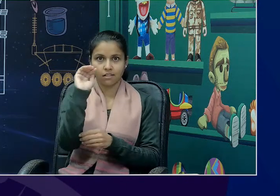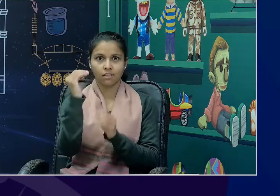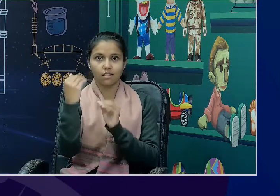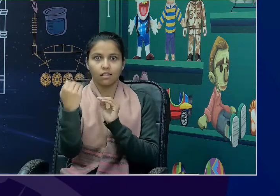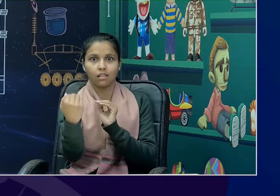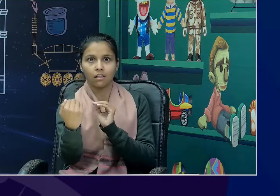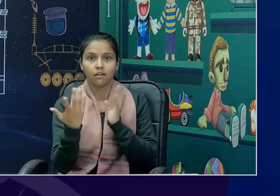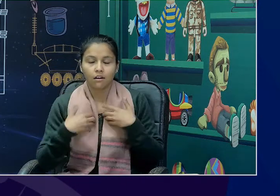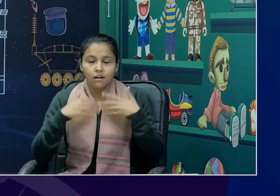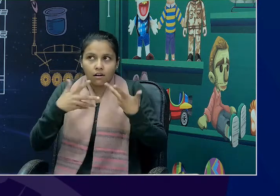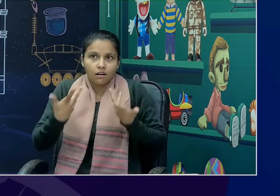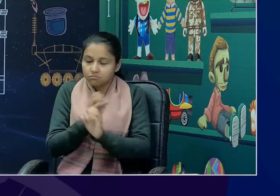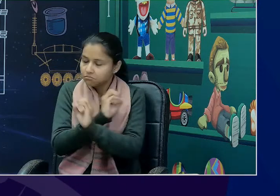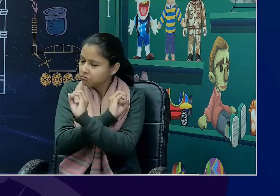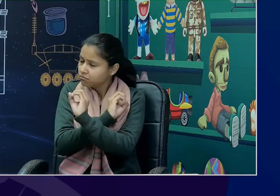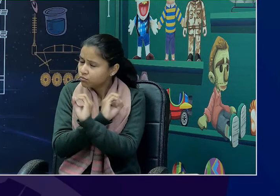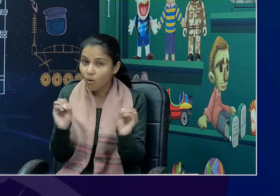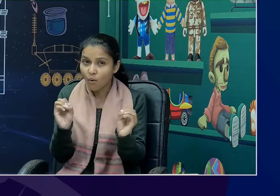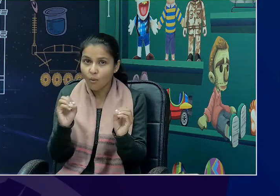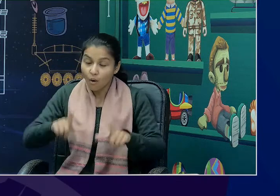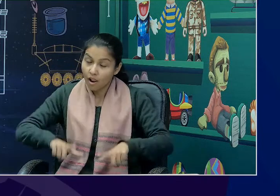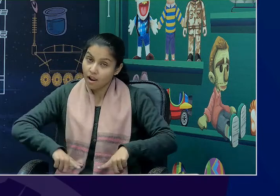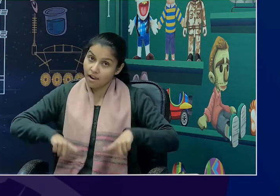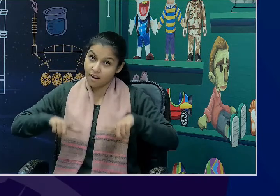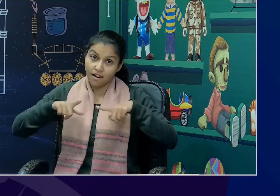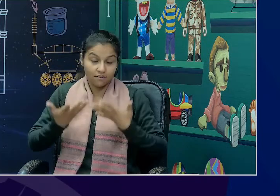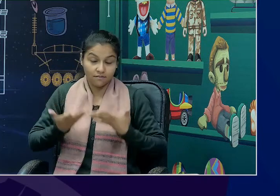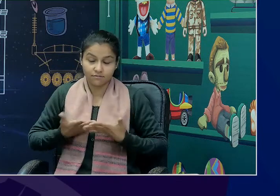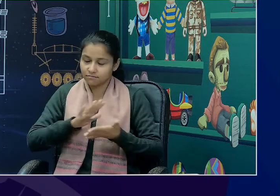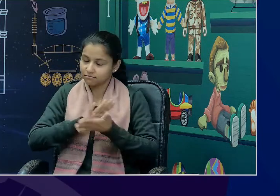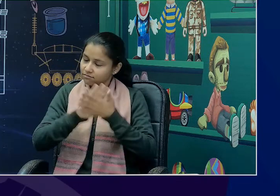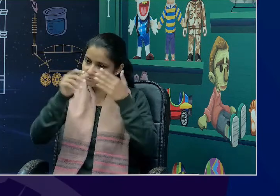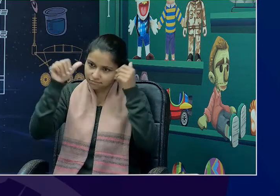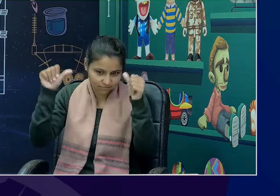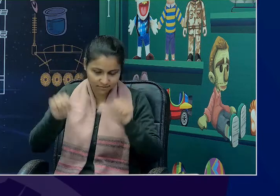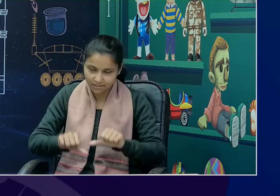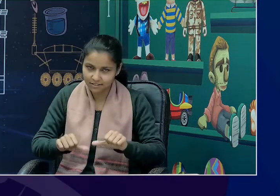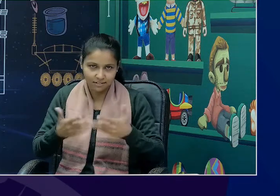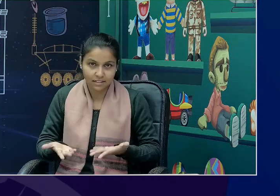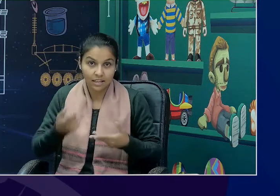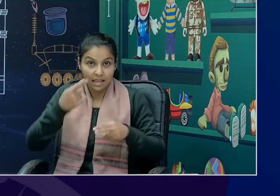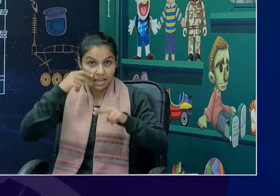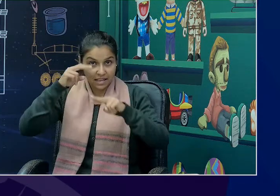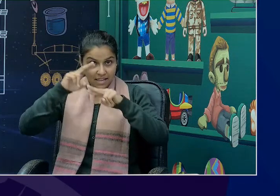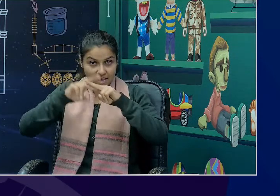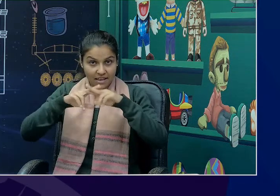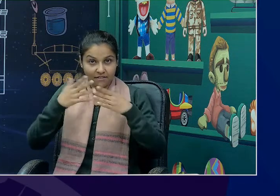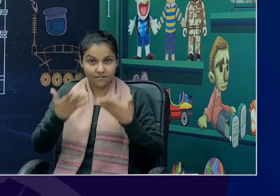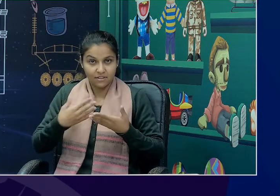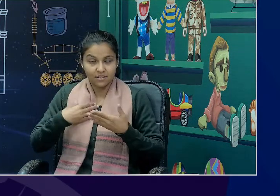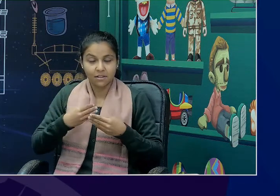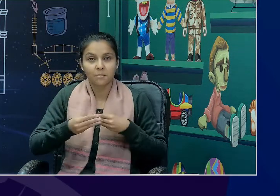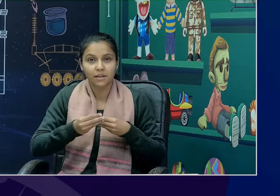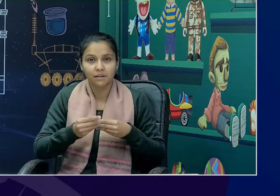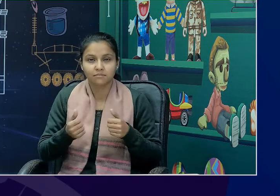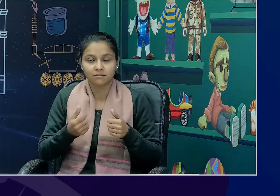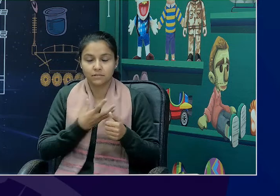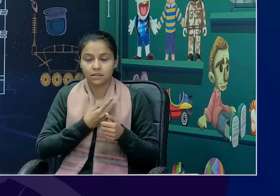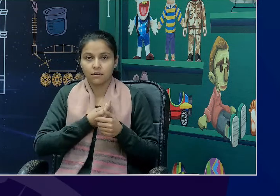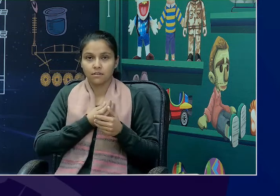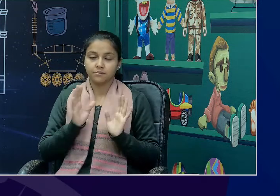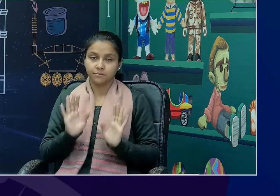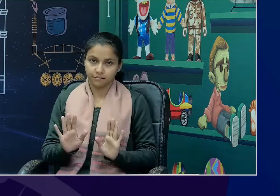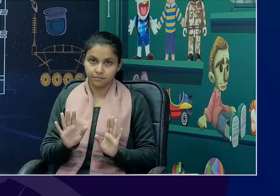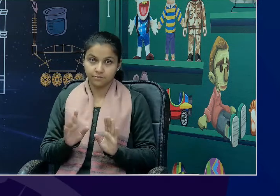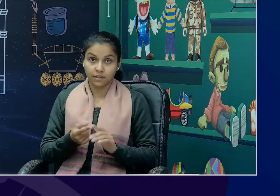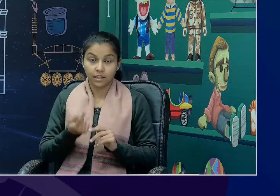person. Yes. So life had taught him a lesson, that if he will become arrogant,